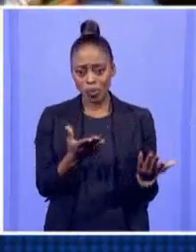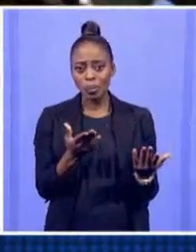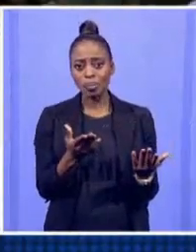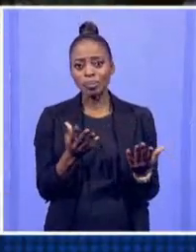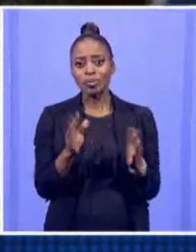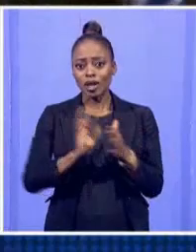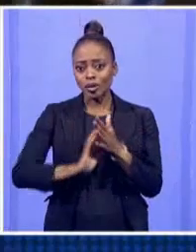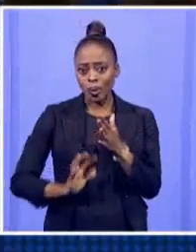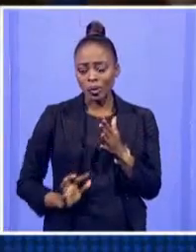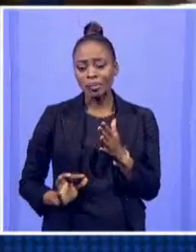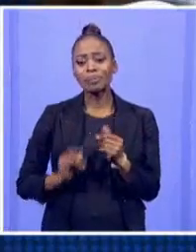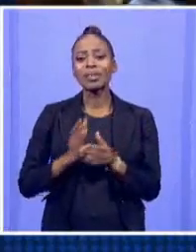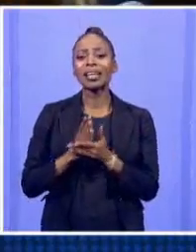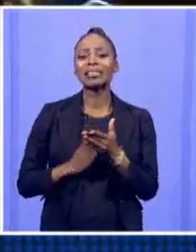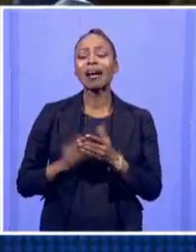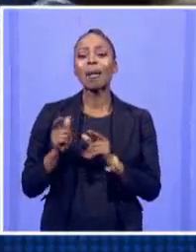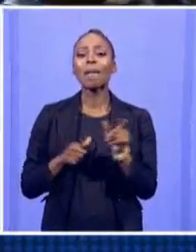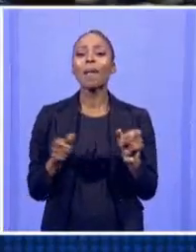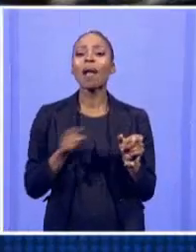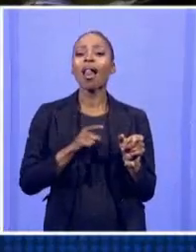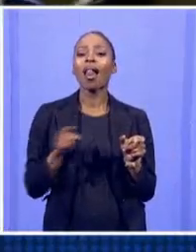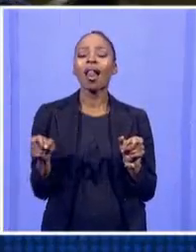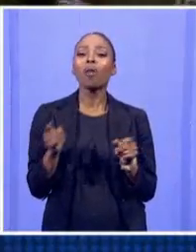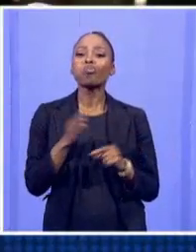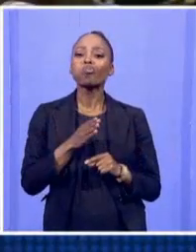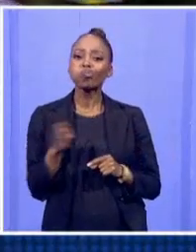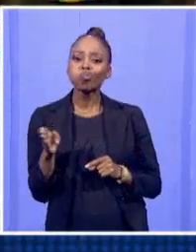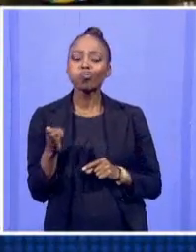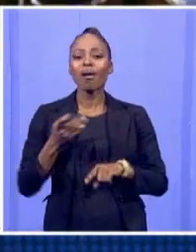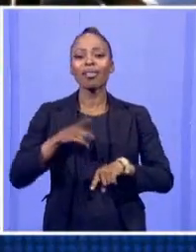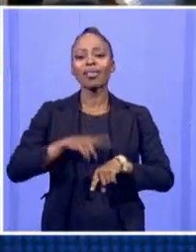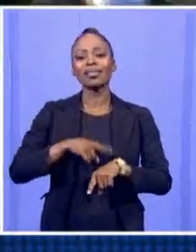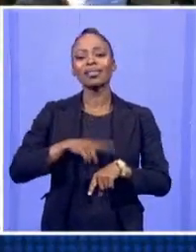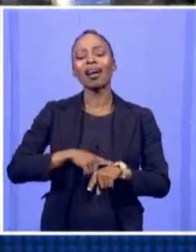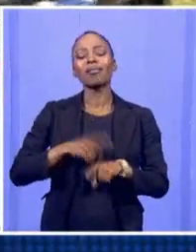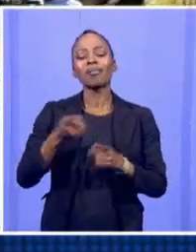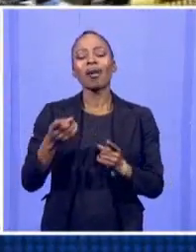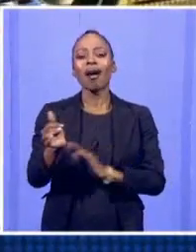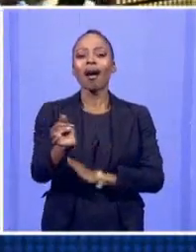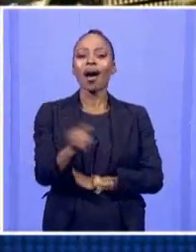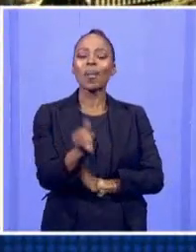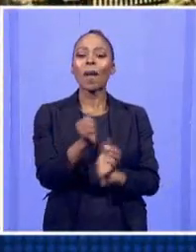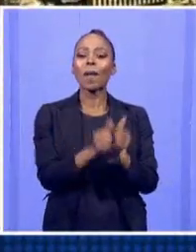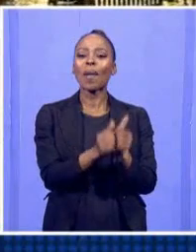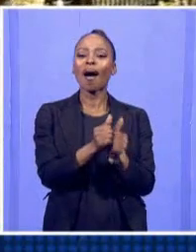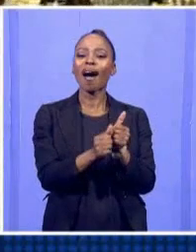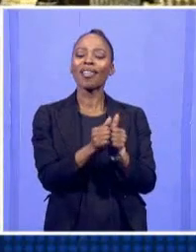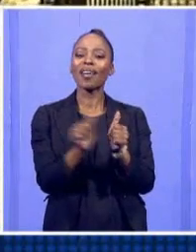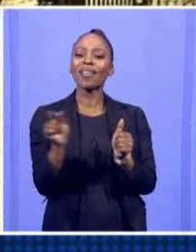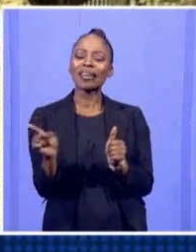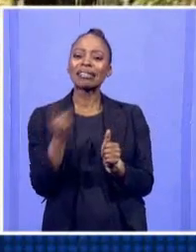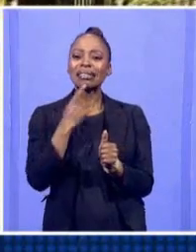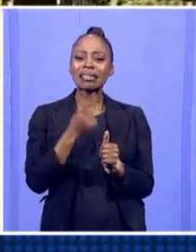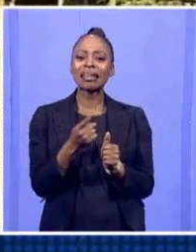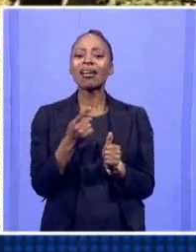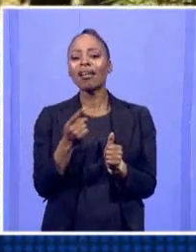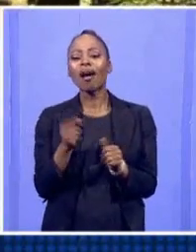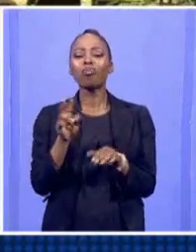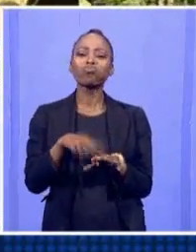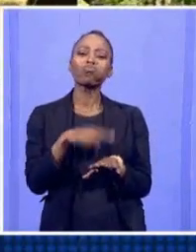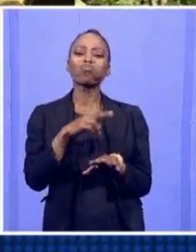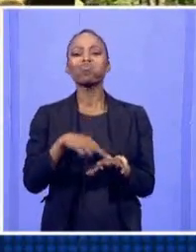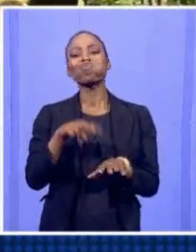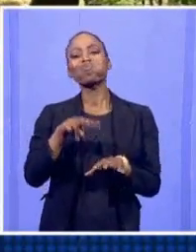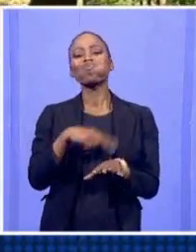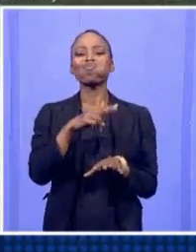Naledi, is that some of the people who were present during that installation ceremony, people who told us that they danced throughout the night as